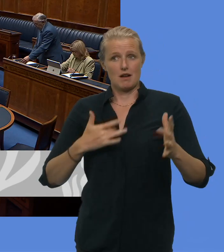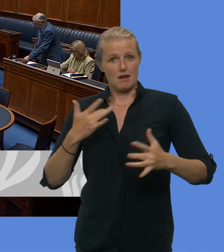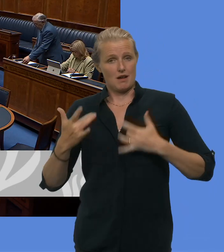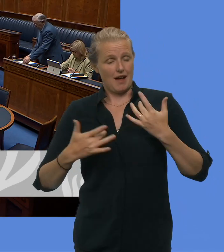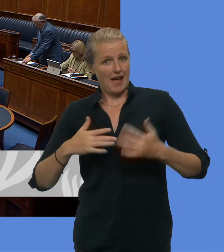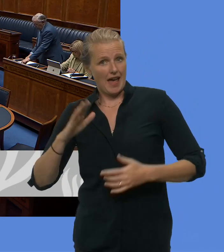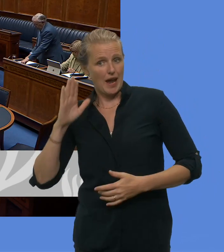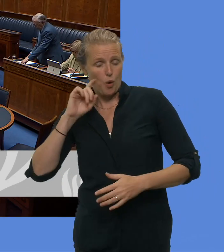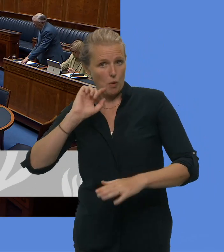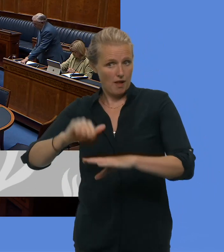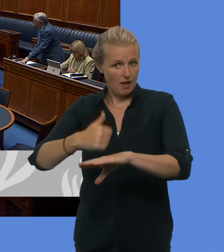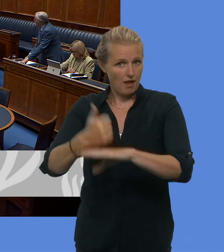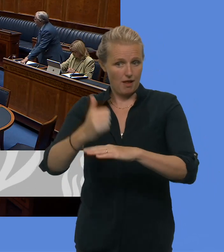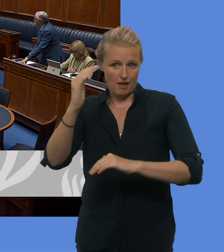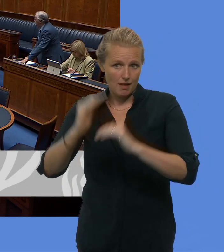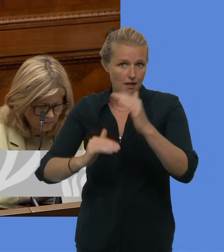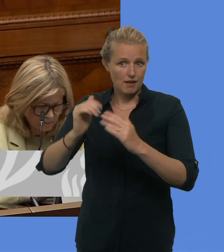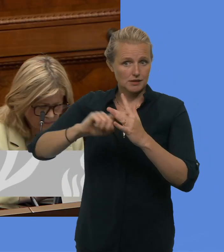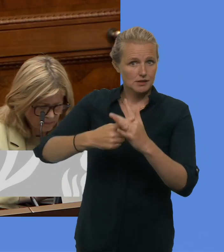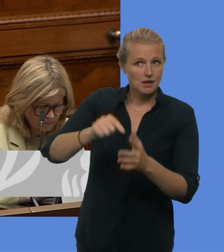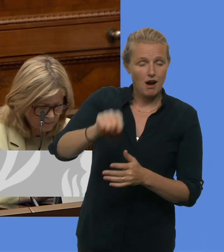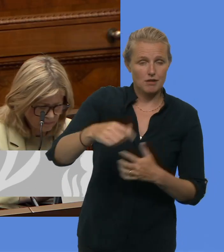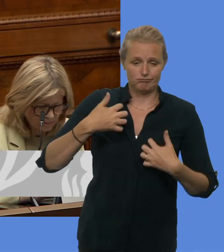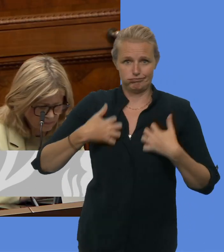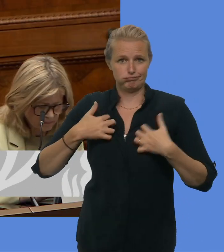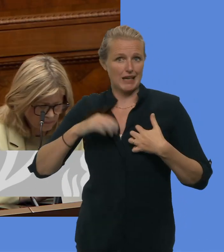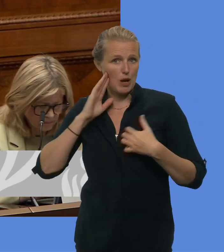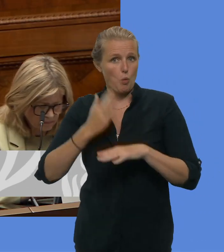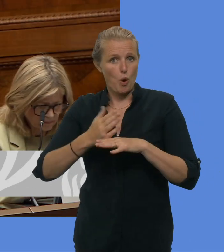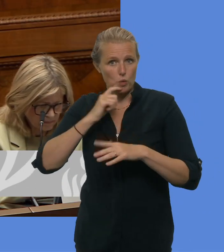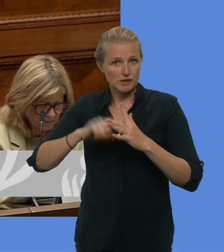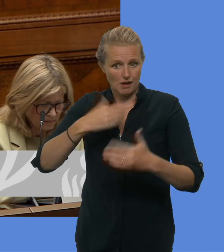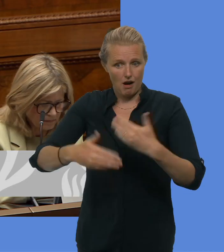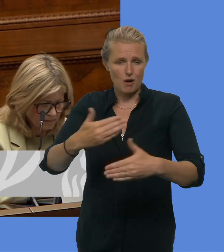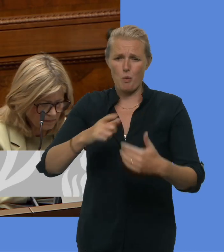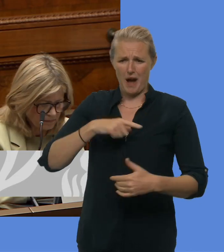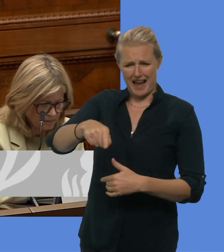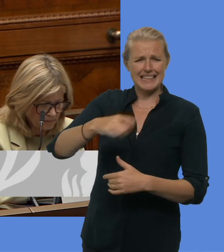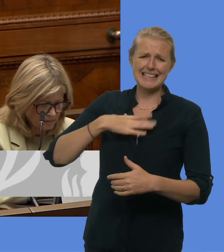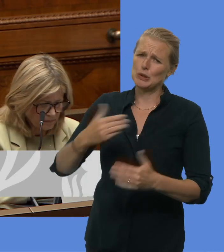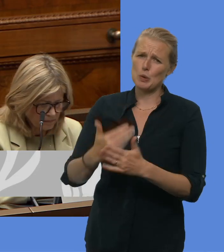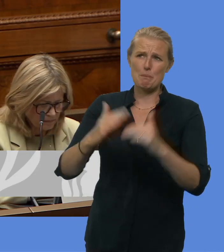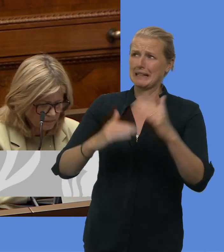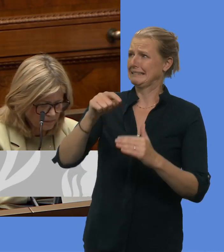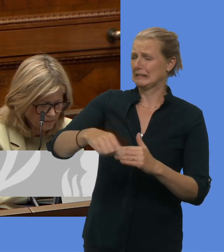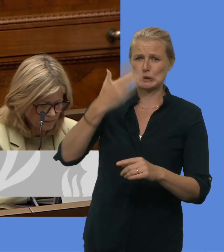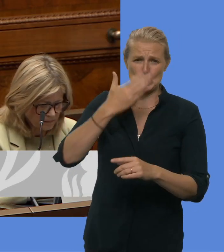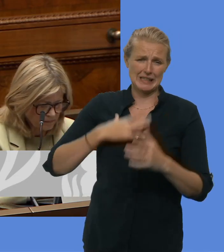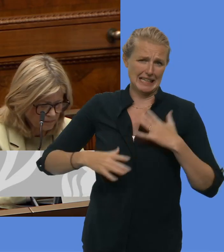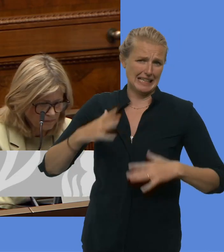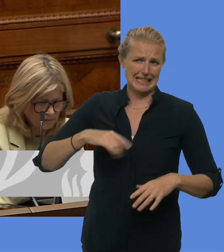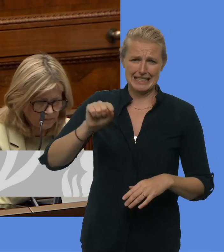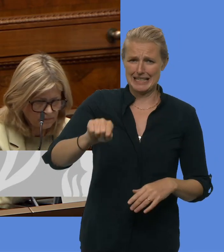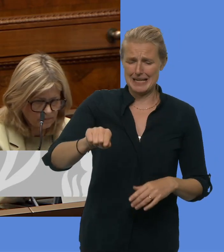that update, and certainly looking forward to work commencing on that much needed new build. But would